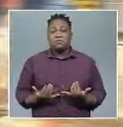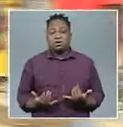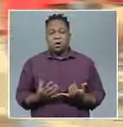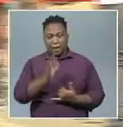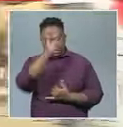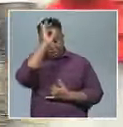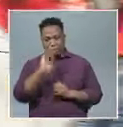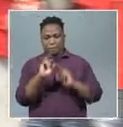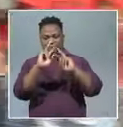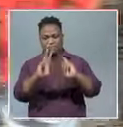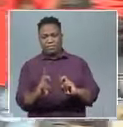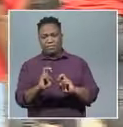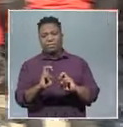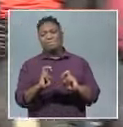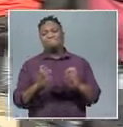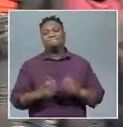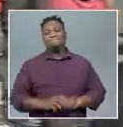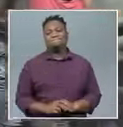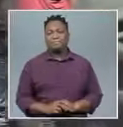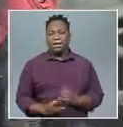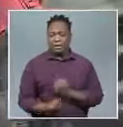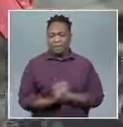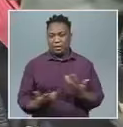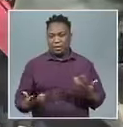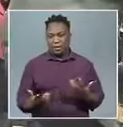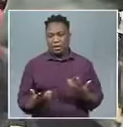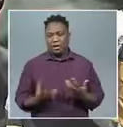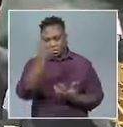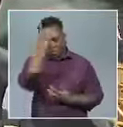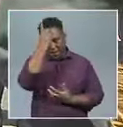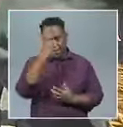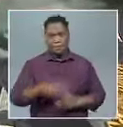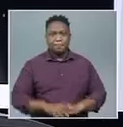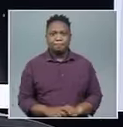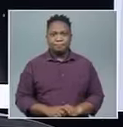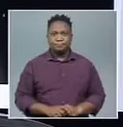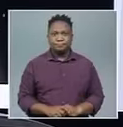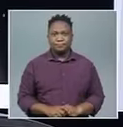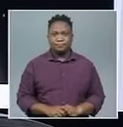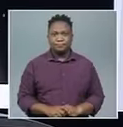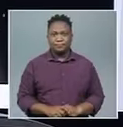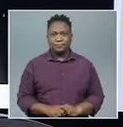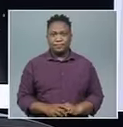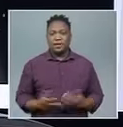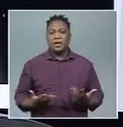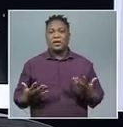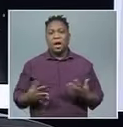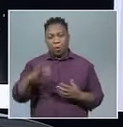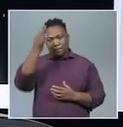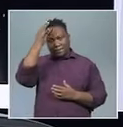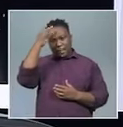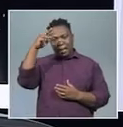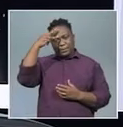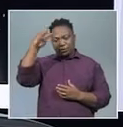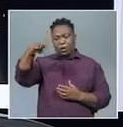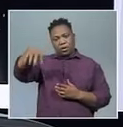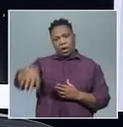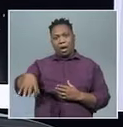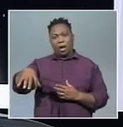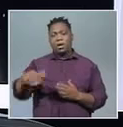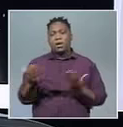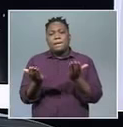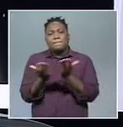investigating a case of murder. Sipamandla Koke, Durban. To Centurion now, where a teacher at a